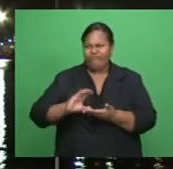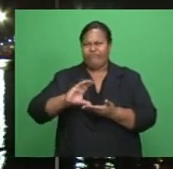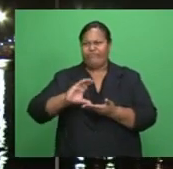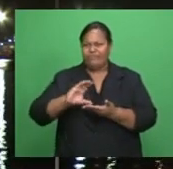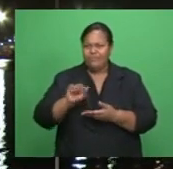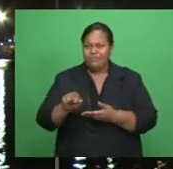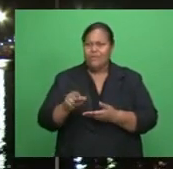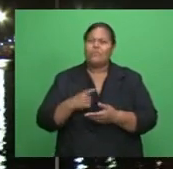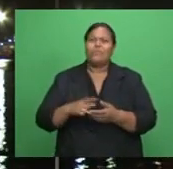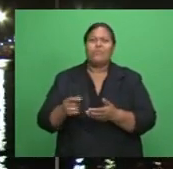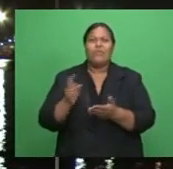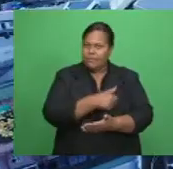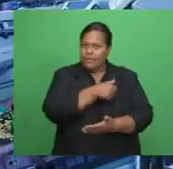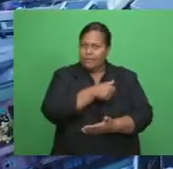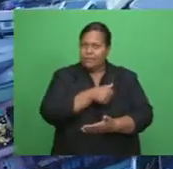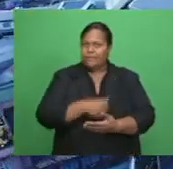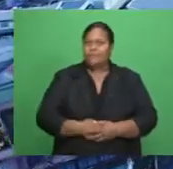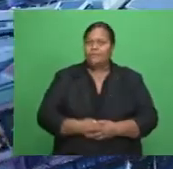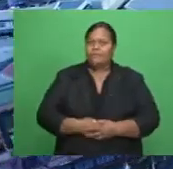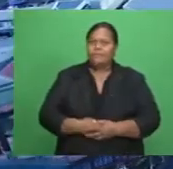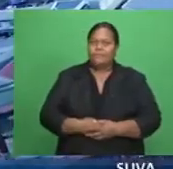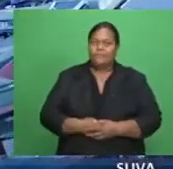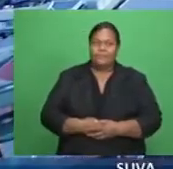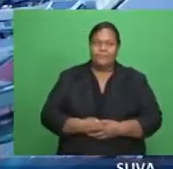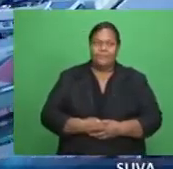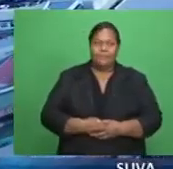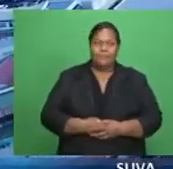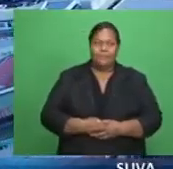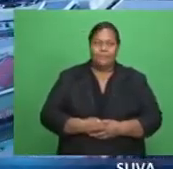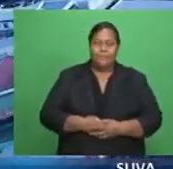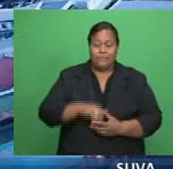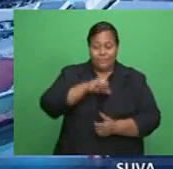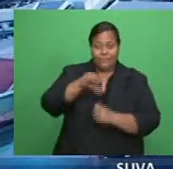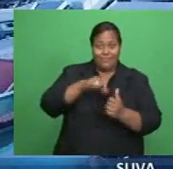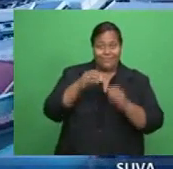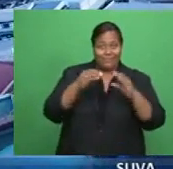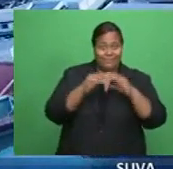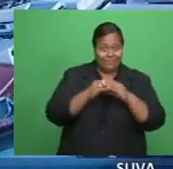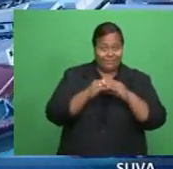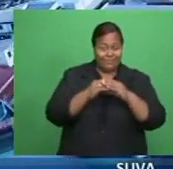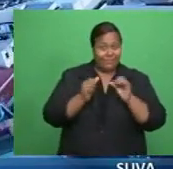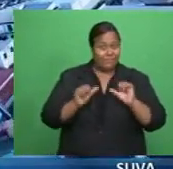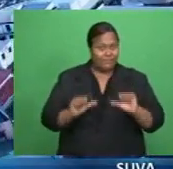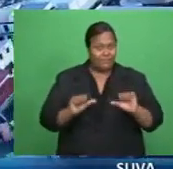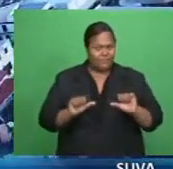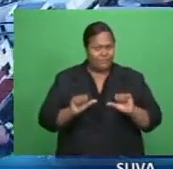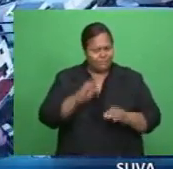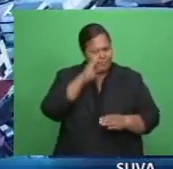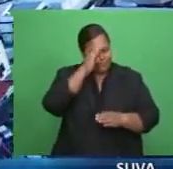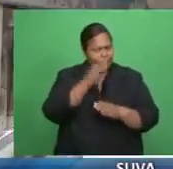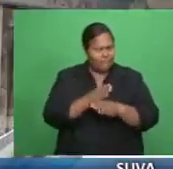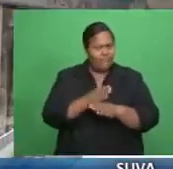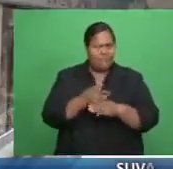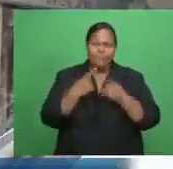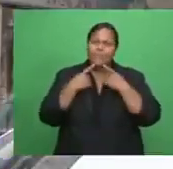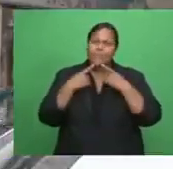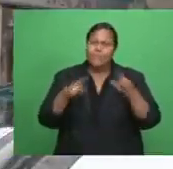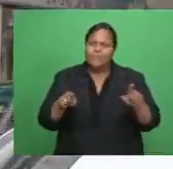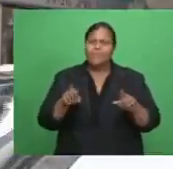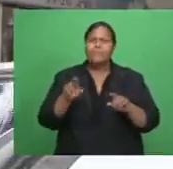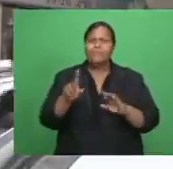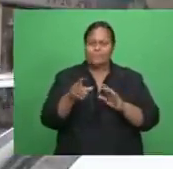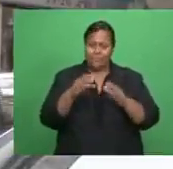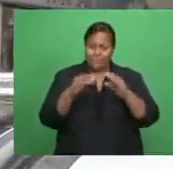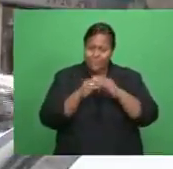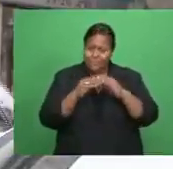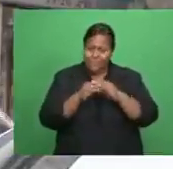Tandulala reports. Association President Saud Minam is hopeful there will be an announcement from banks and regulators on